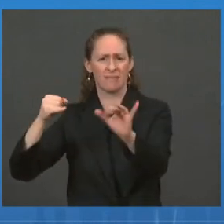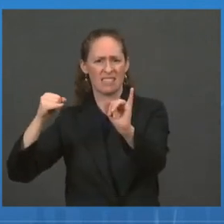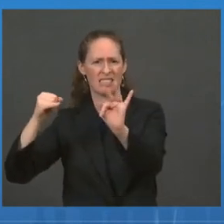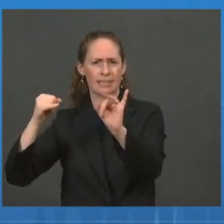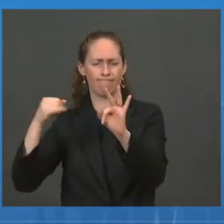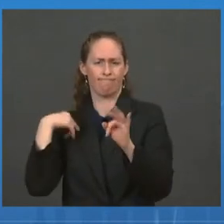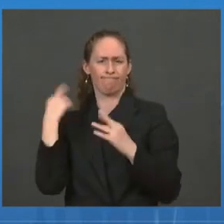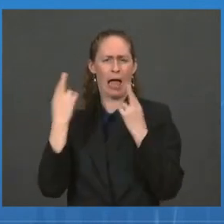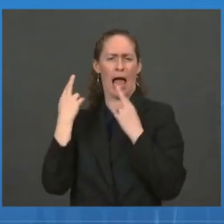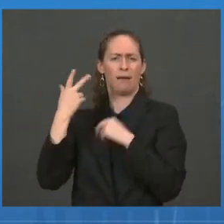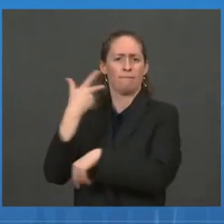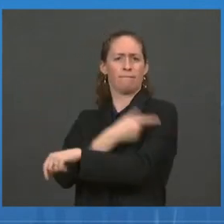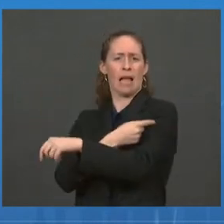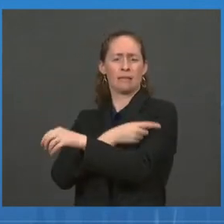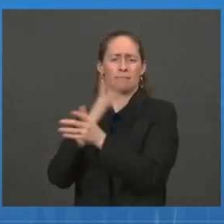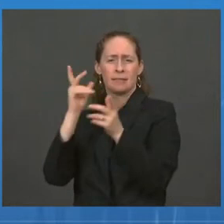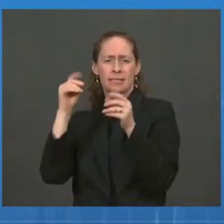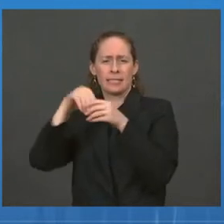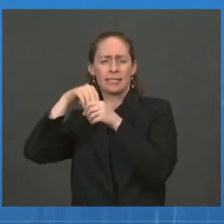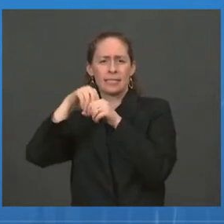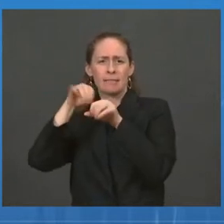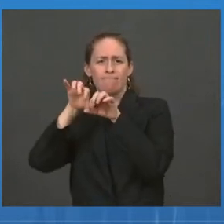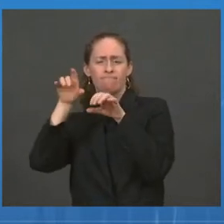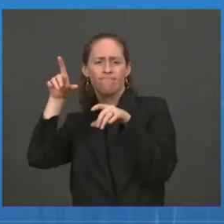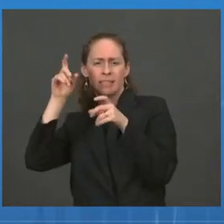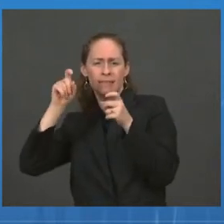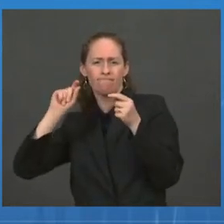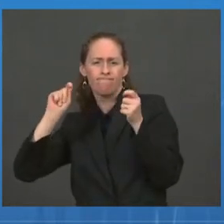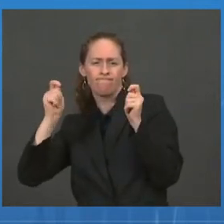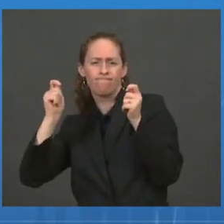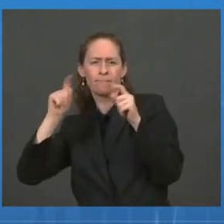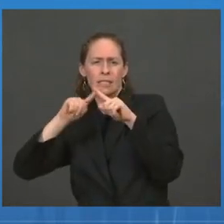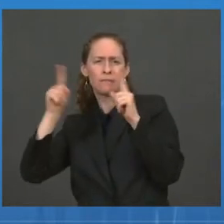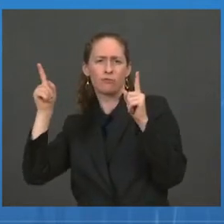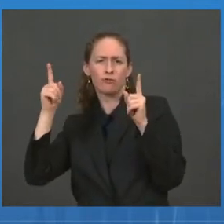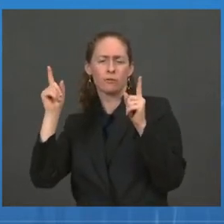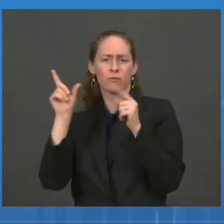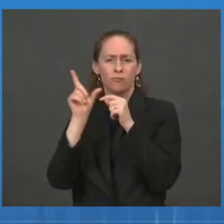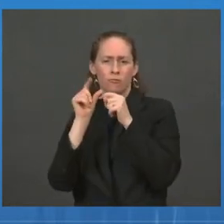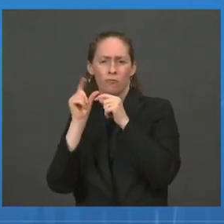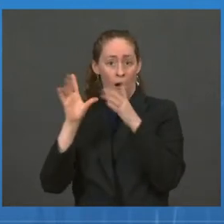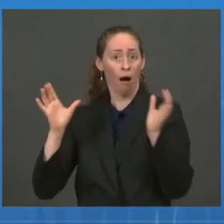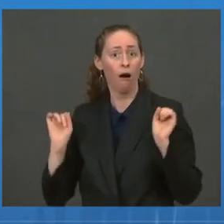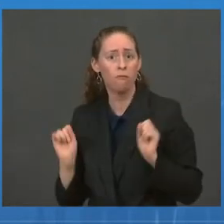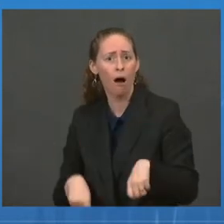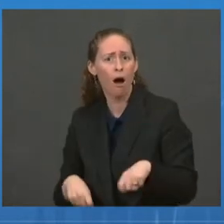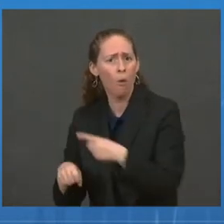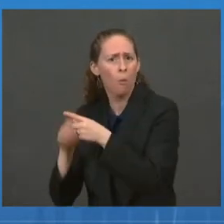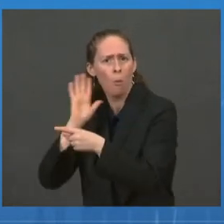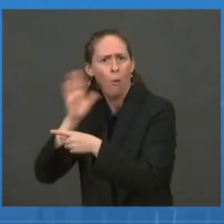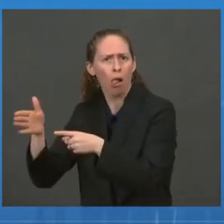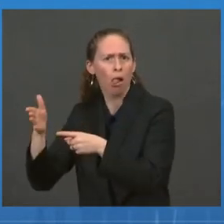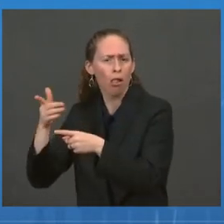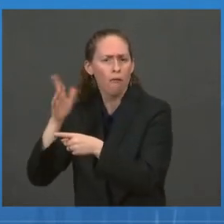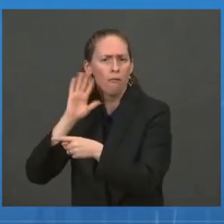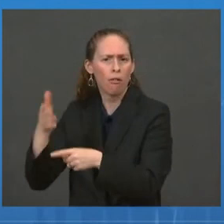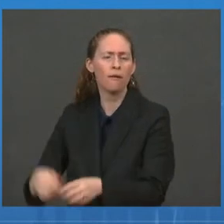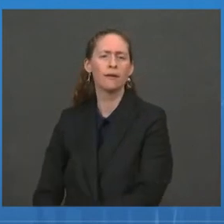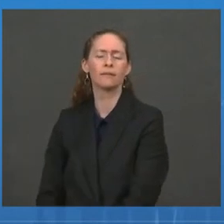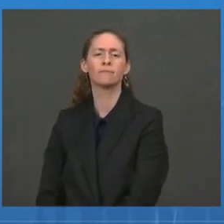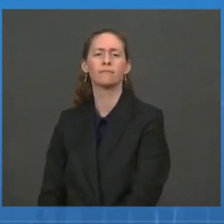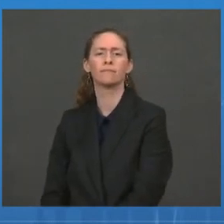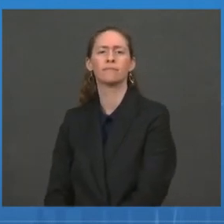ensure that the fda and cdc review them as fast as possible while maintaining their rigorous scientific protocols